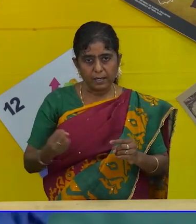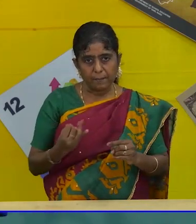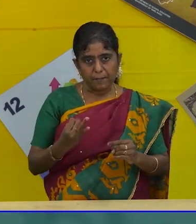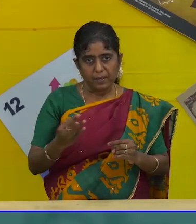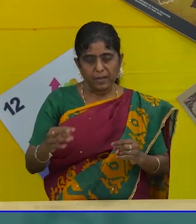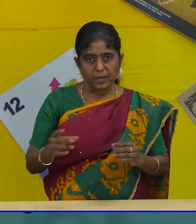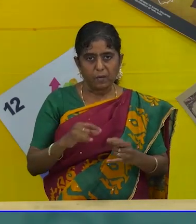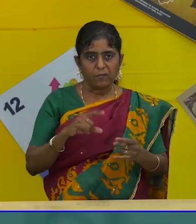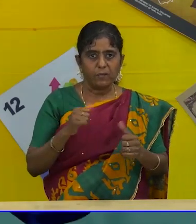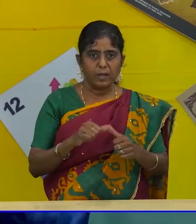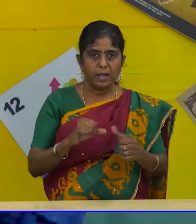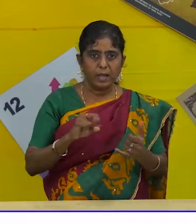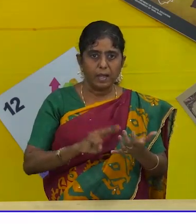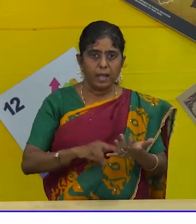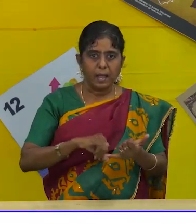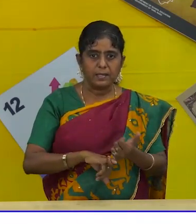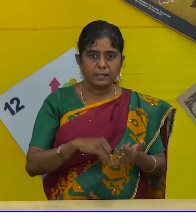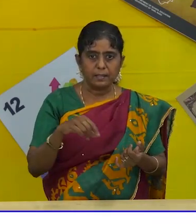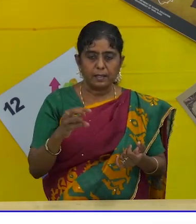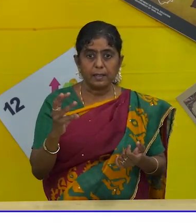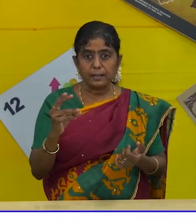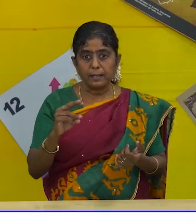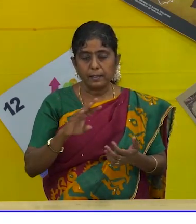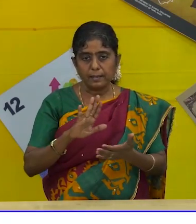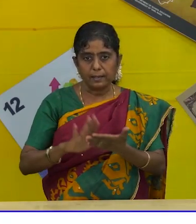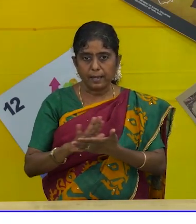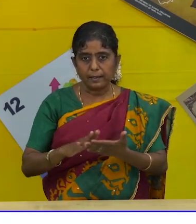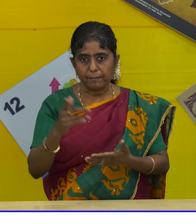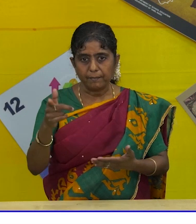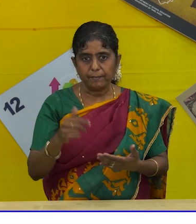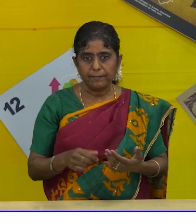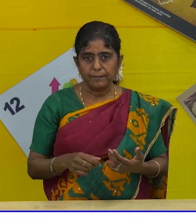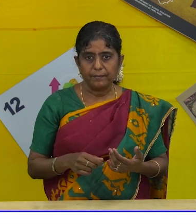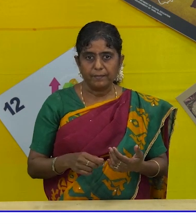number of solutions. And you look at the third diagram